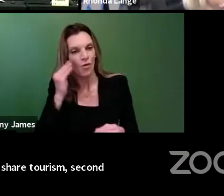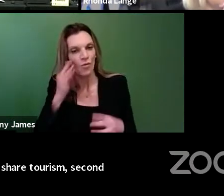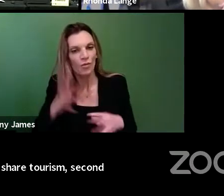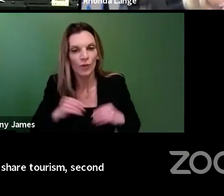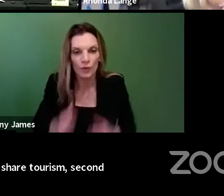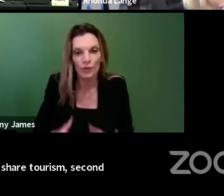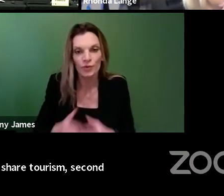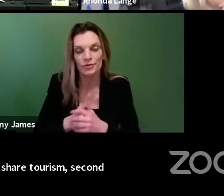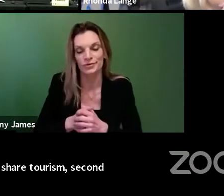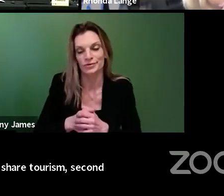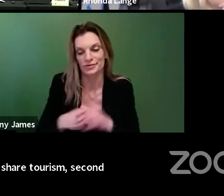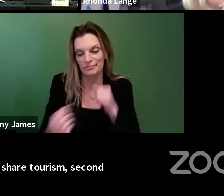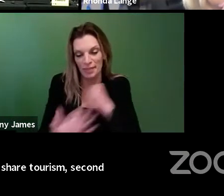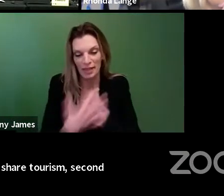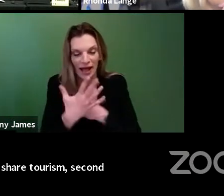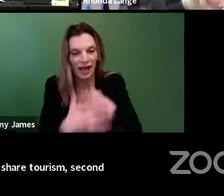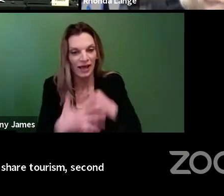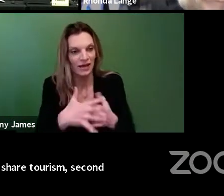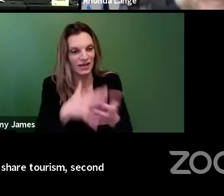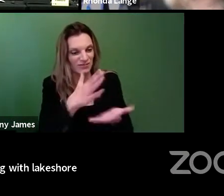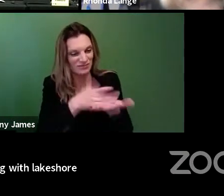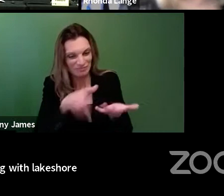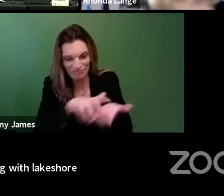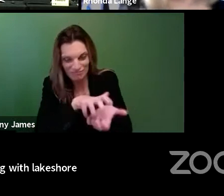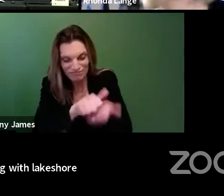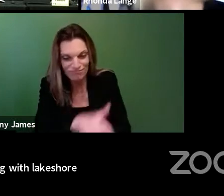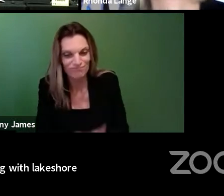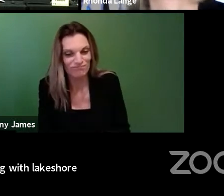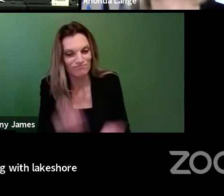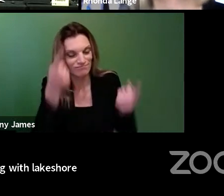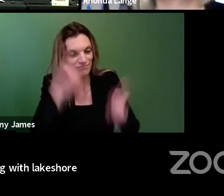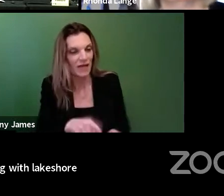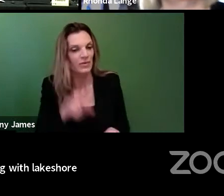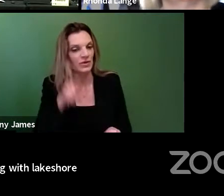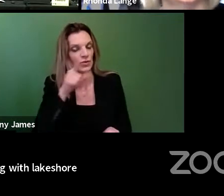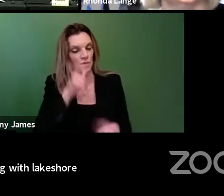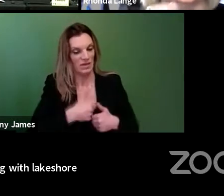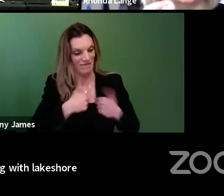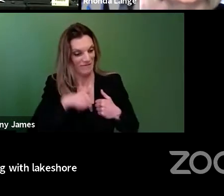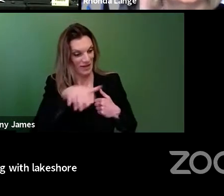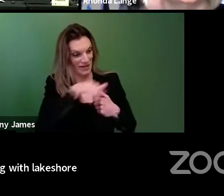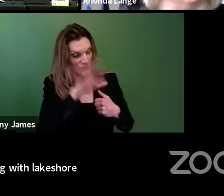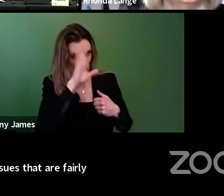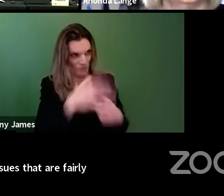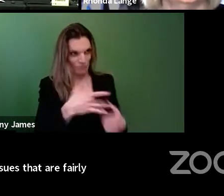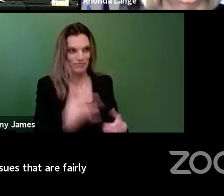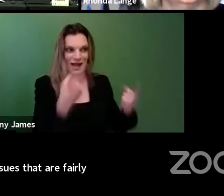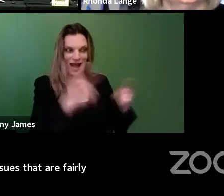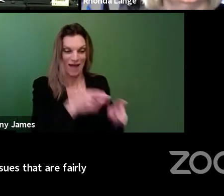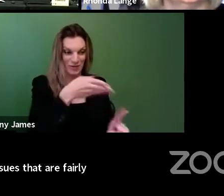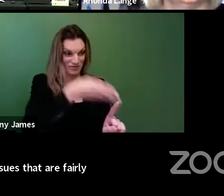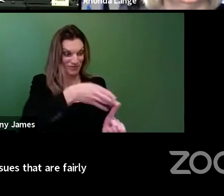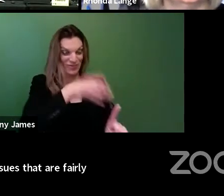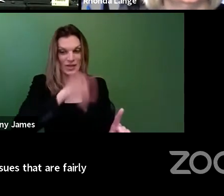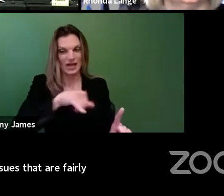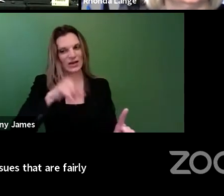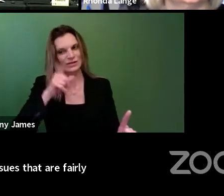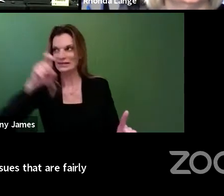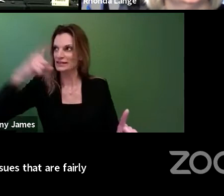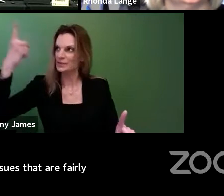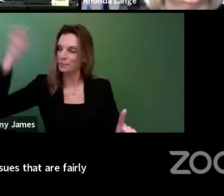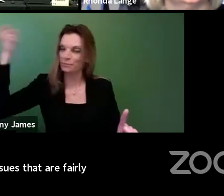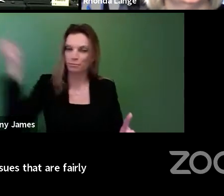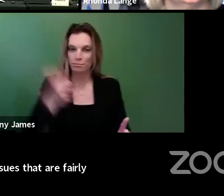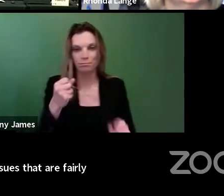erosion, short-term rentals, issues that are fairly unique to those regions and that are not well represented by people